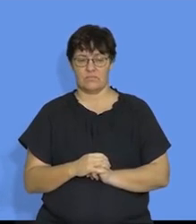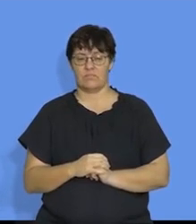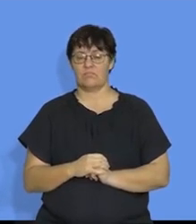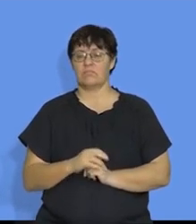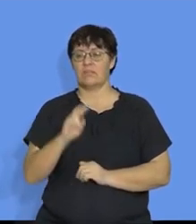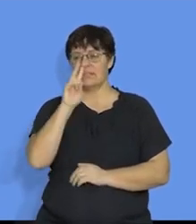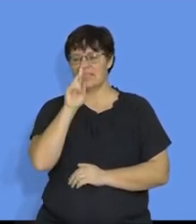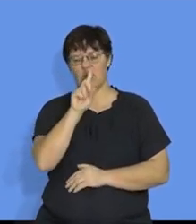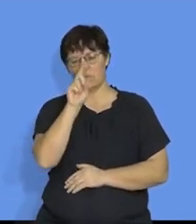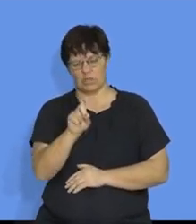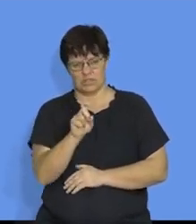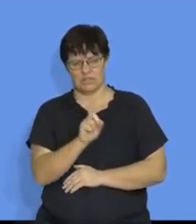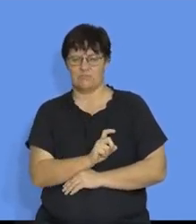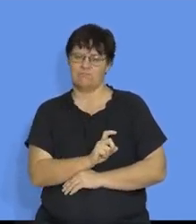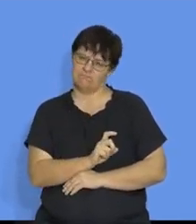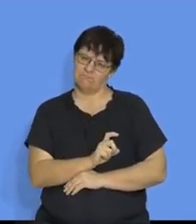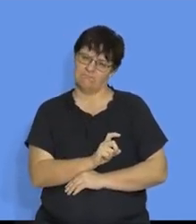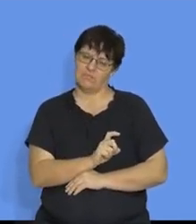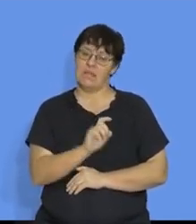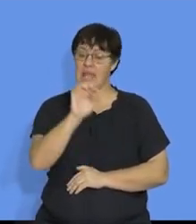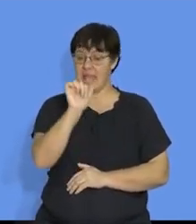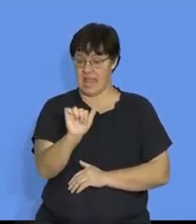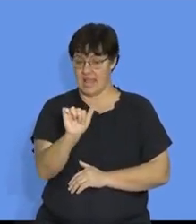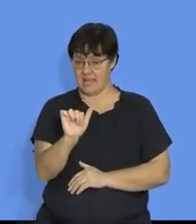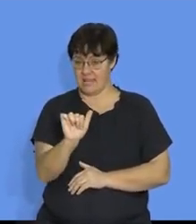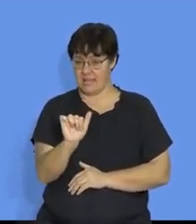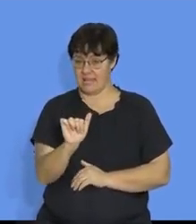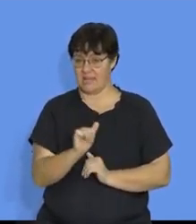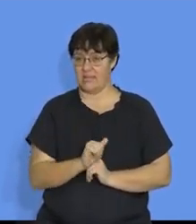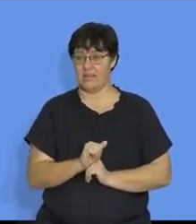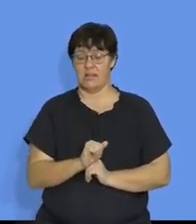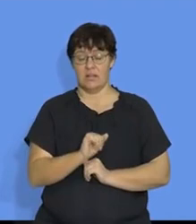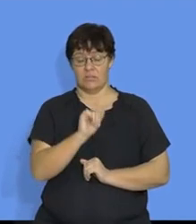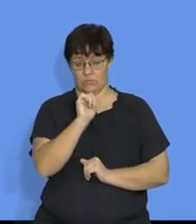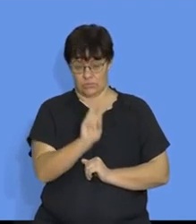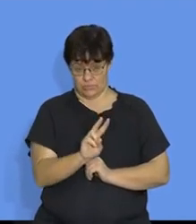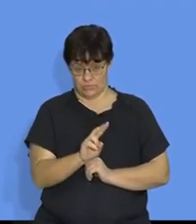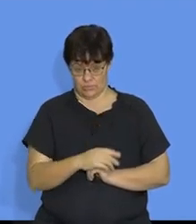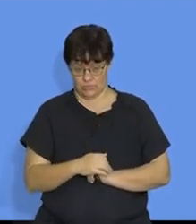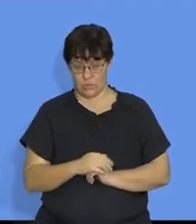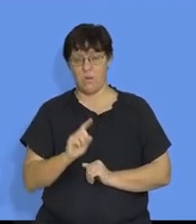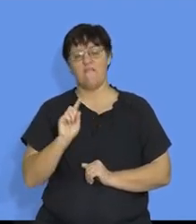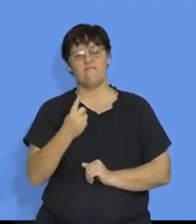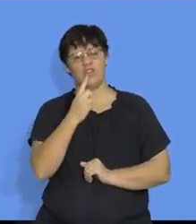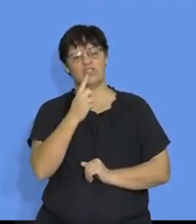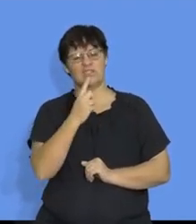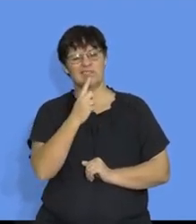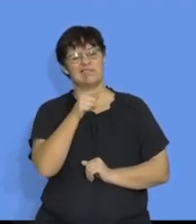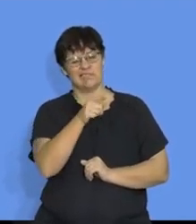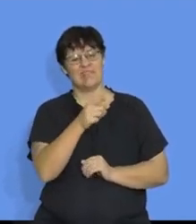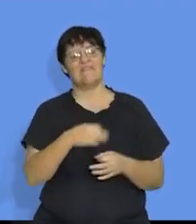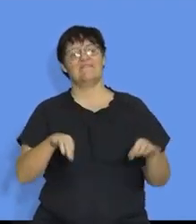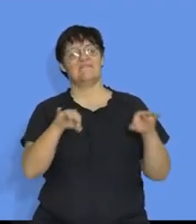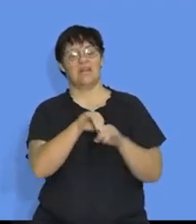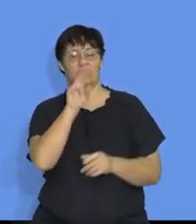look at this question and we can see that A is 2, because I know that the first term has a